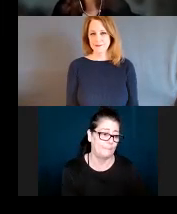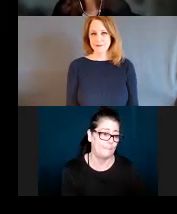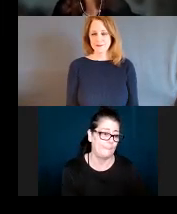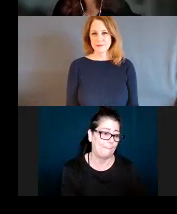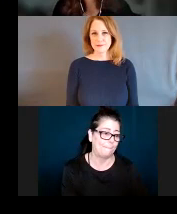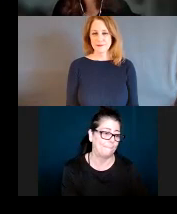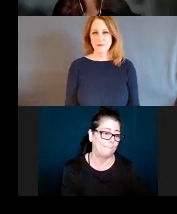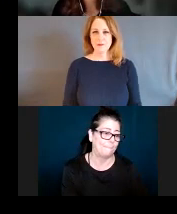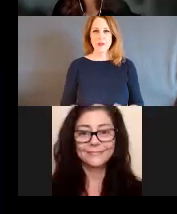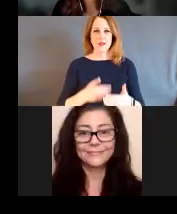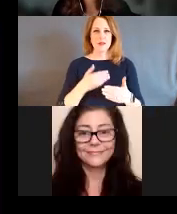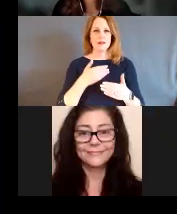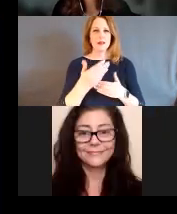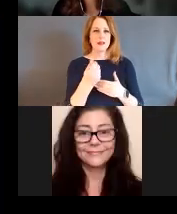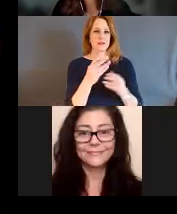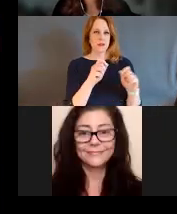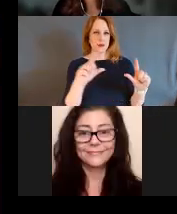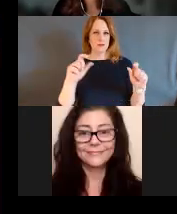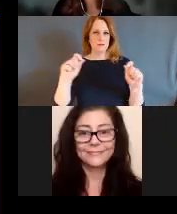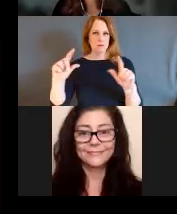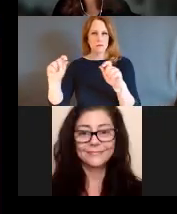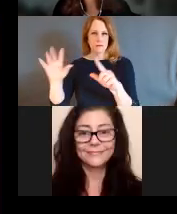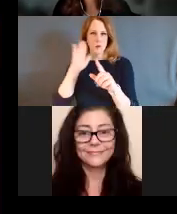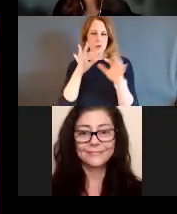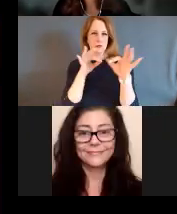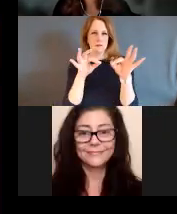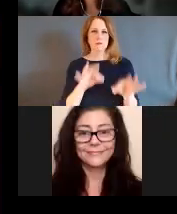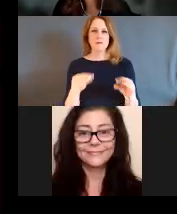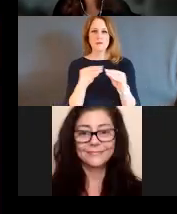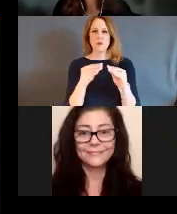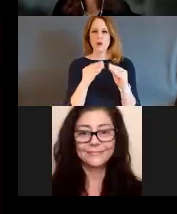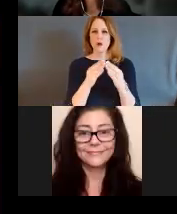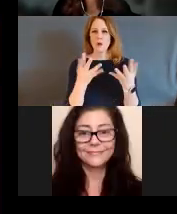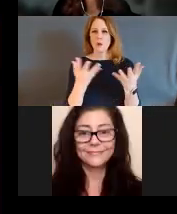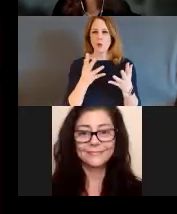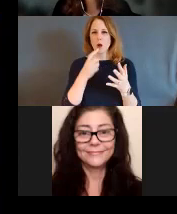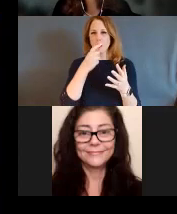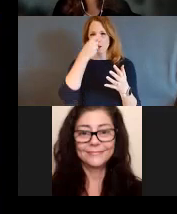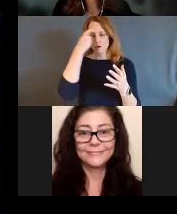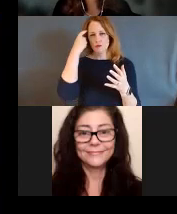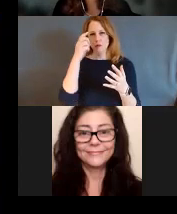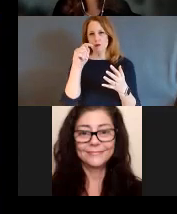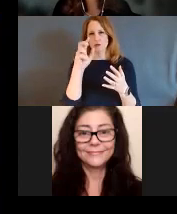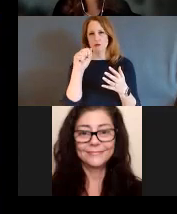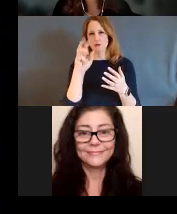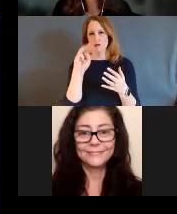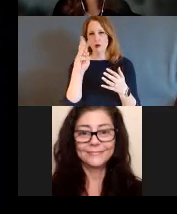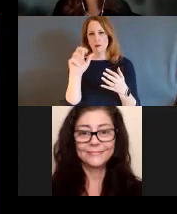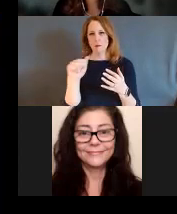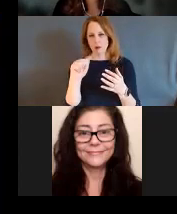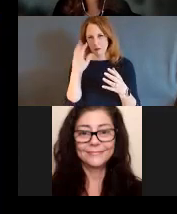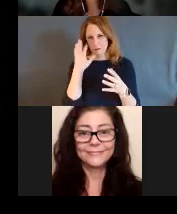So over the next couple of slides, we're going to go into what a trauma-informed approach looks like. So a trauma-informed approach is based